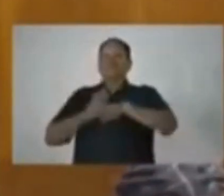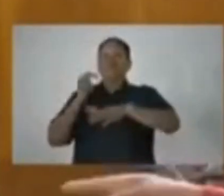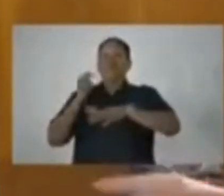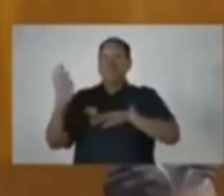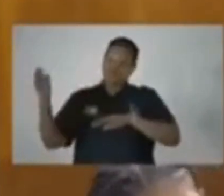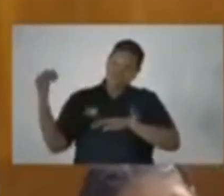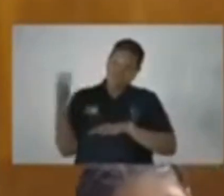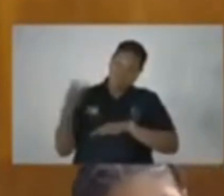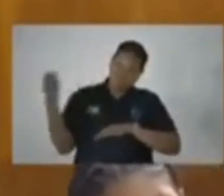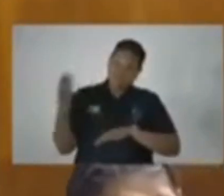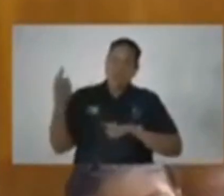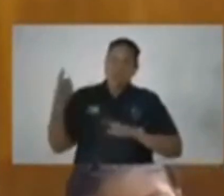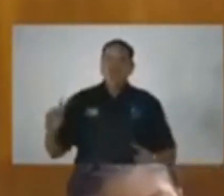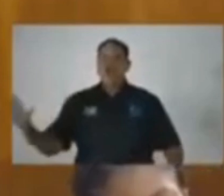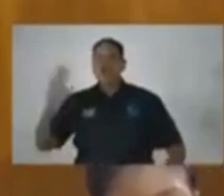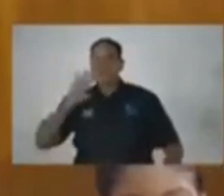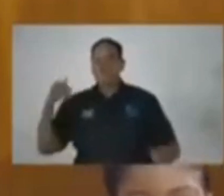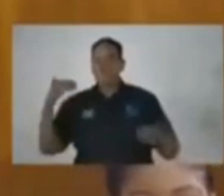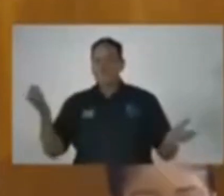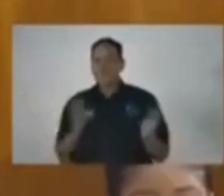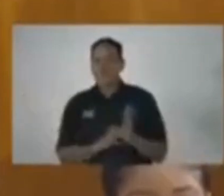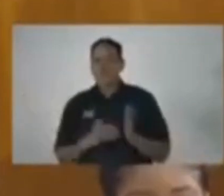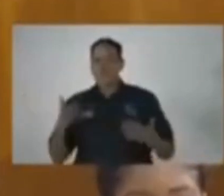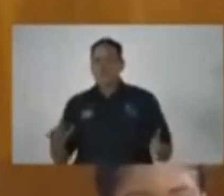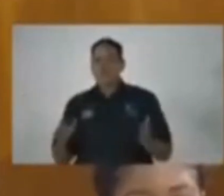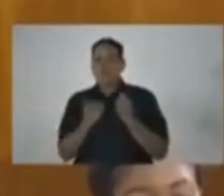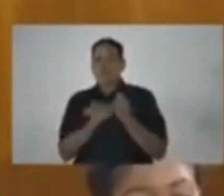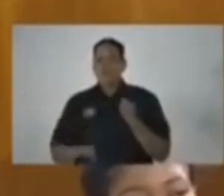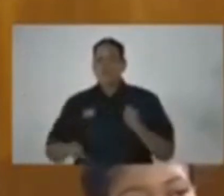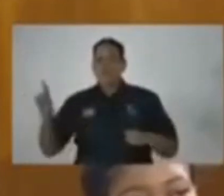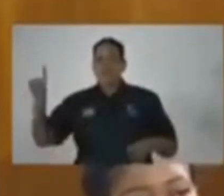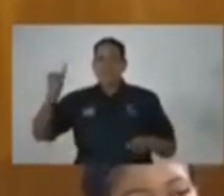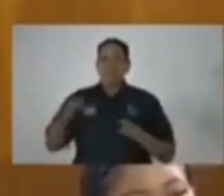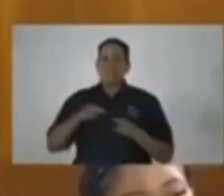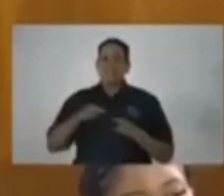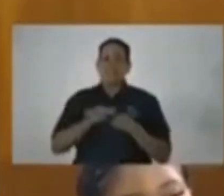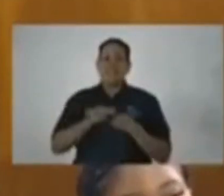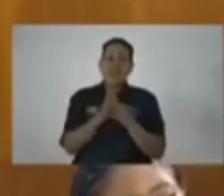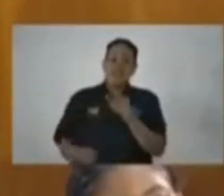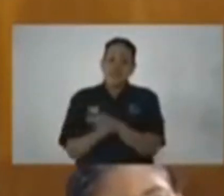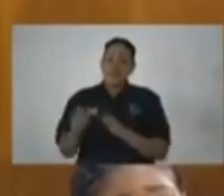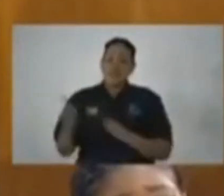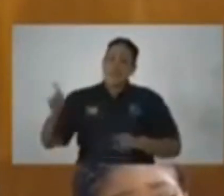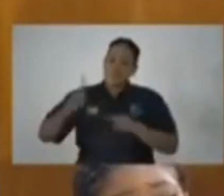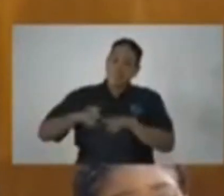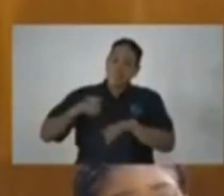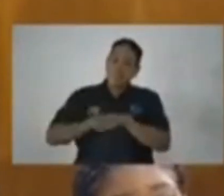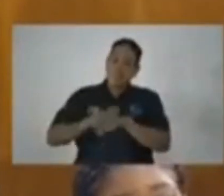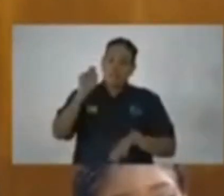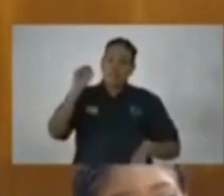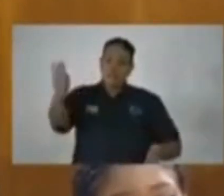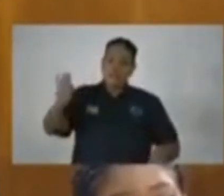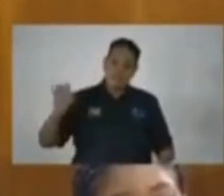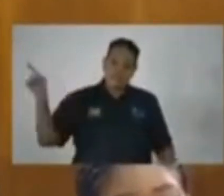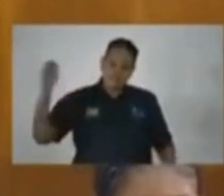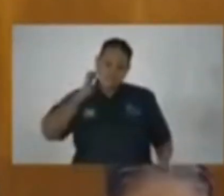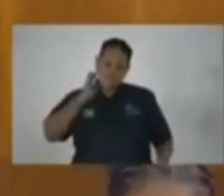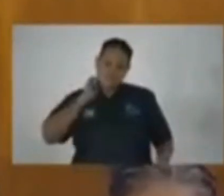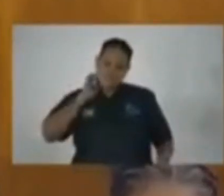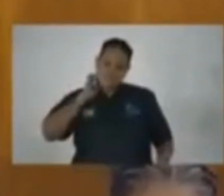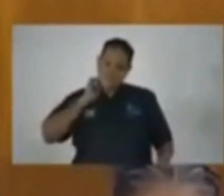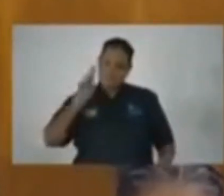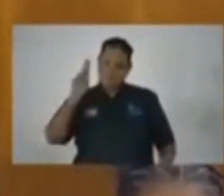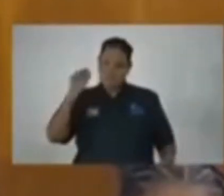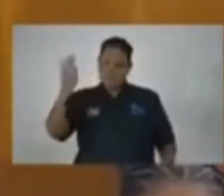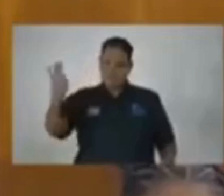that they had to raise. Go on again, Sophie, I don't want to take too long. When COVID came, they depended on the Universal